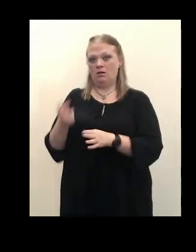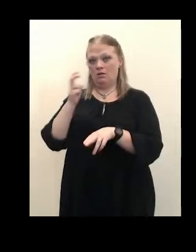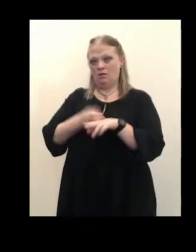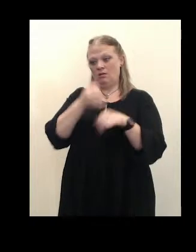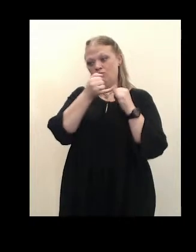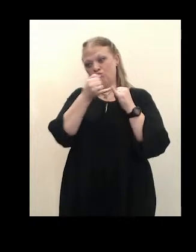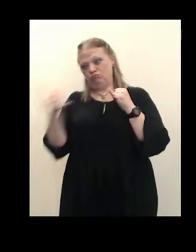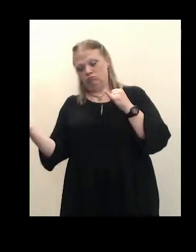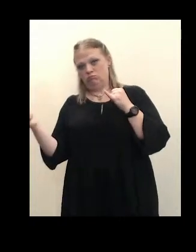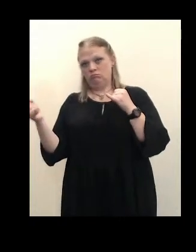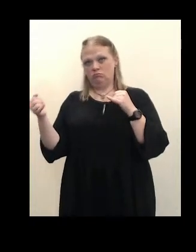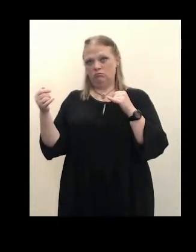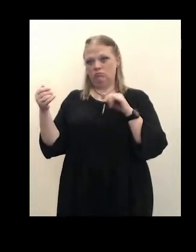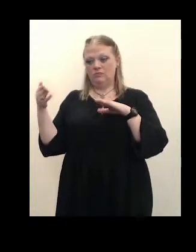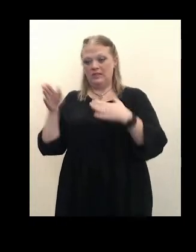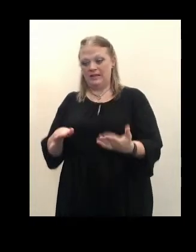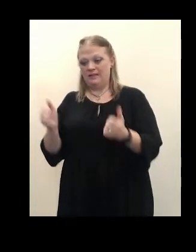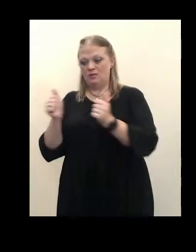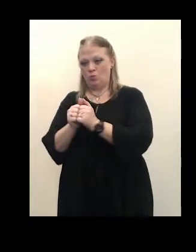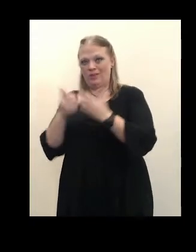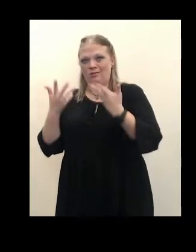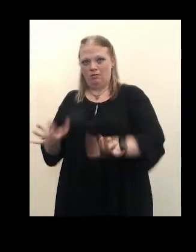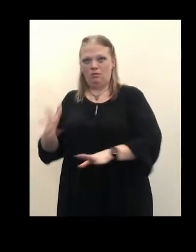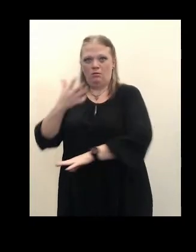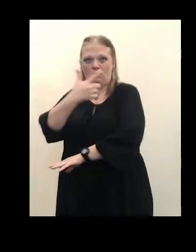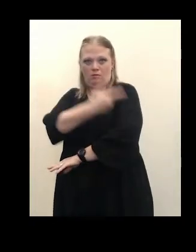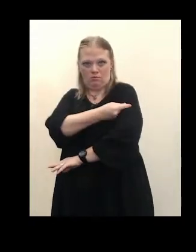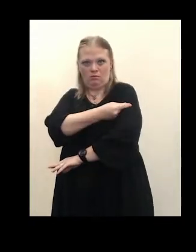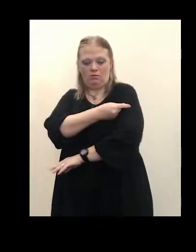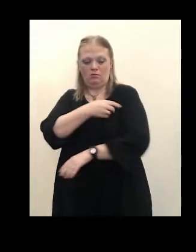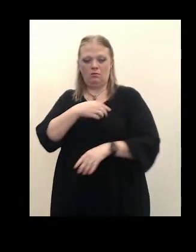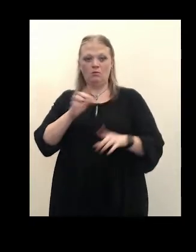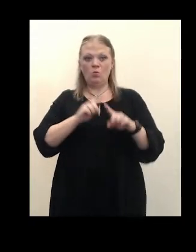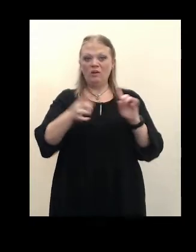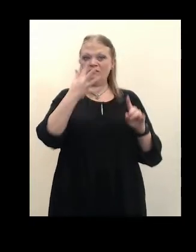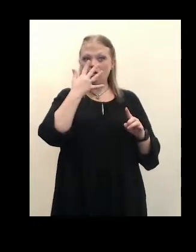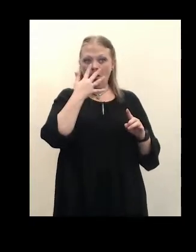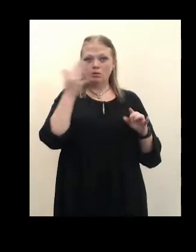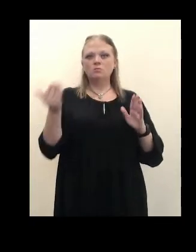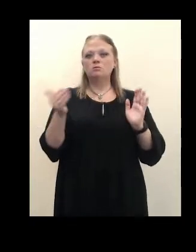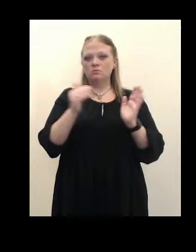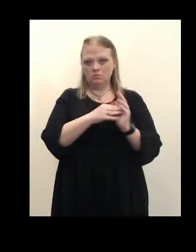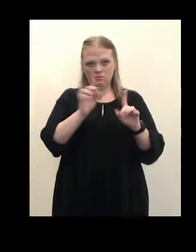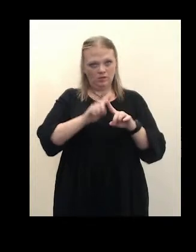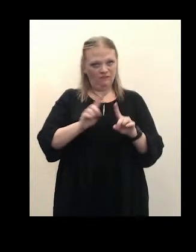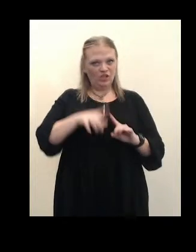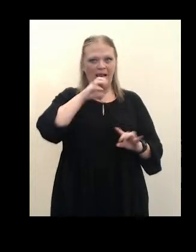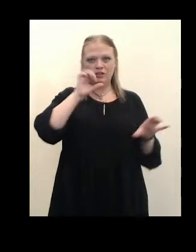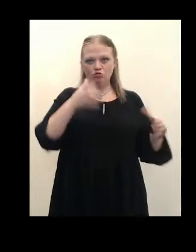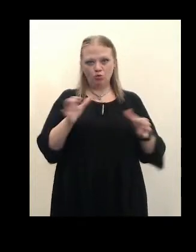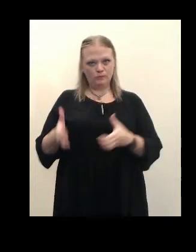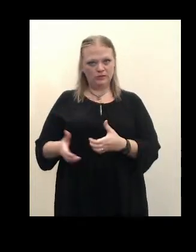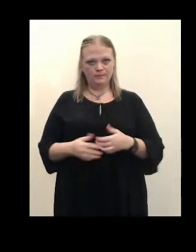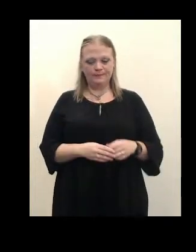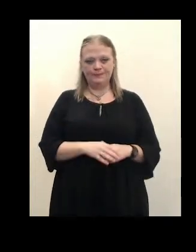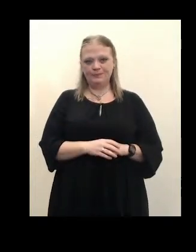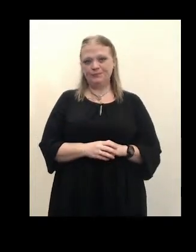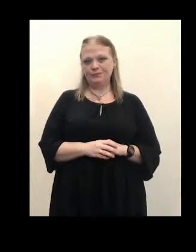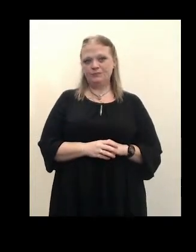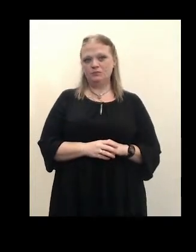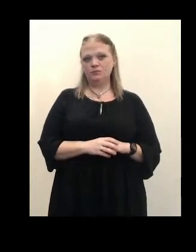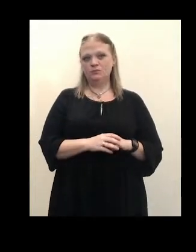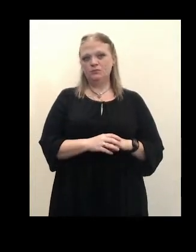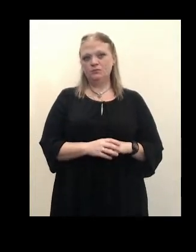death among the fully vaccinated. And the different colors correspond to the different age groups. So looking at the